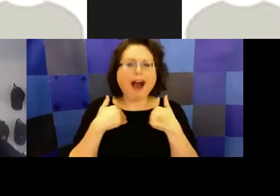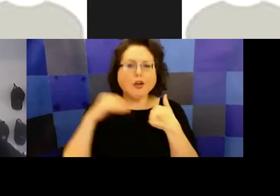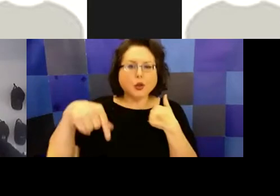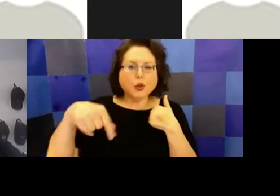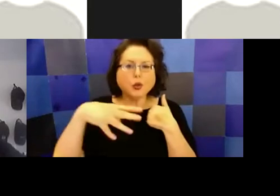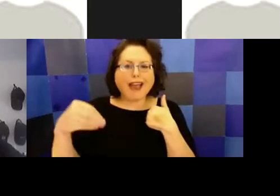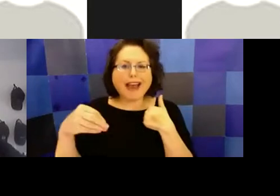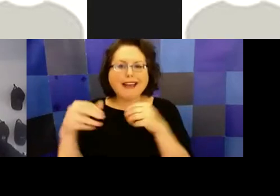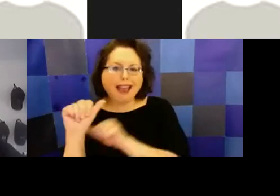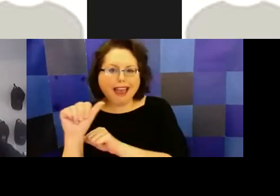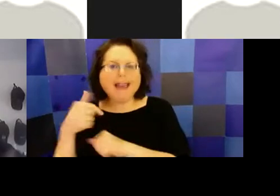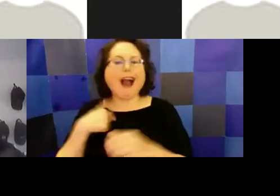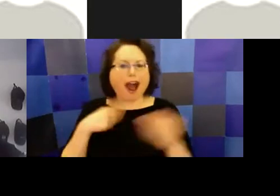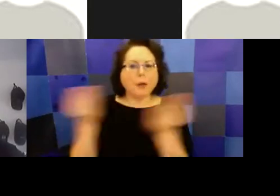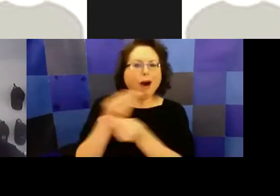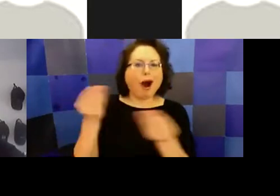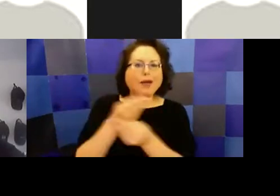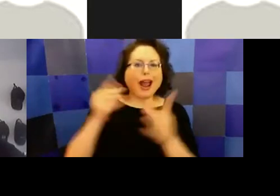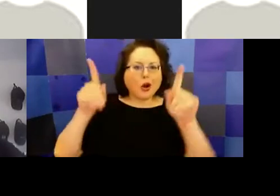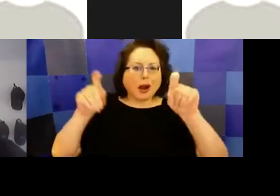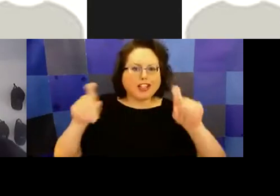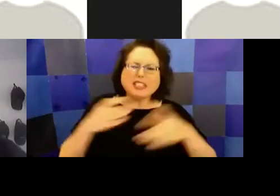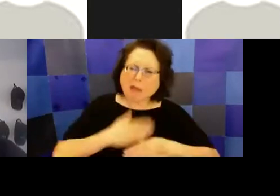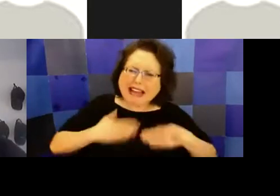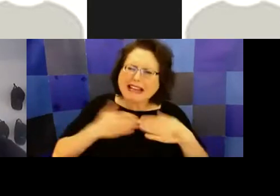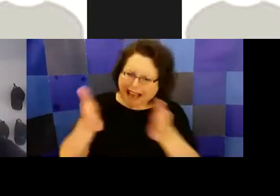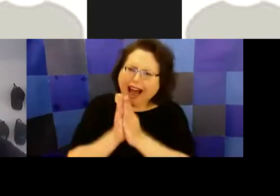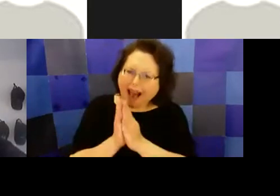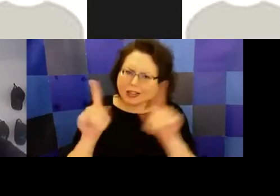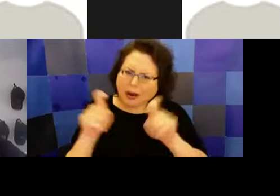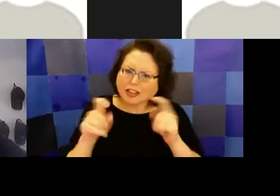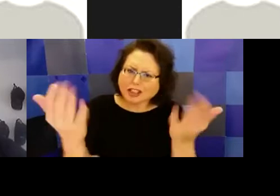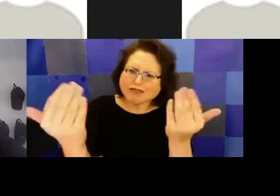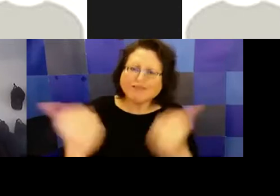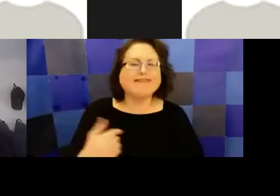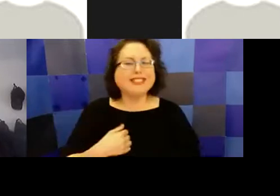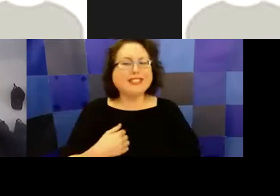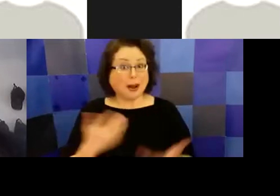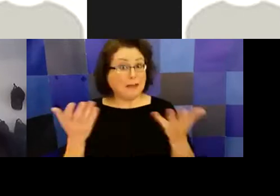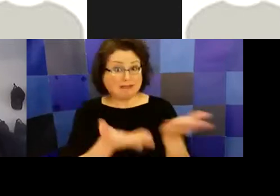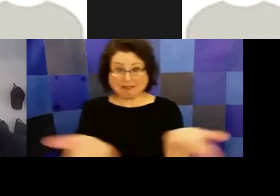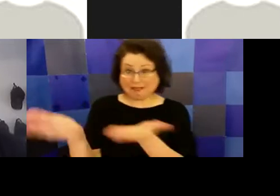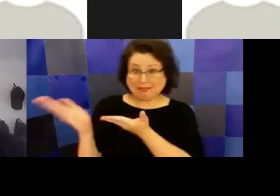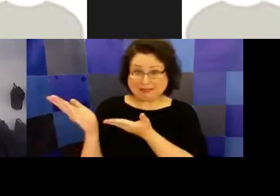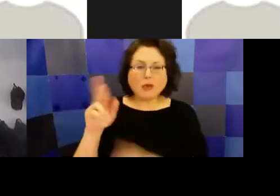moderate. So please participate with us and ask very informative questions. Without any further ado, Dr. Russell